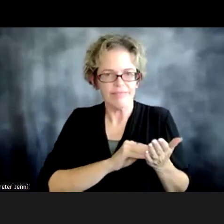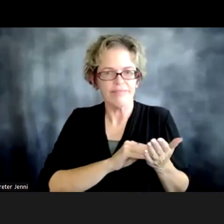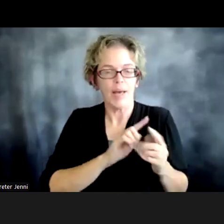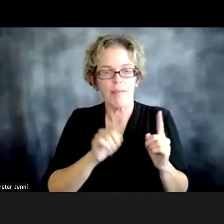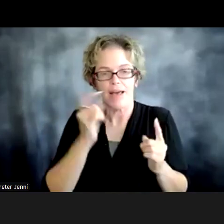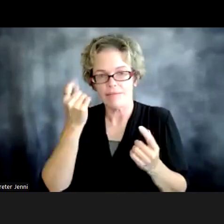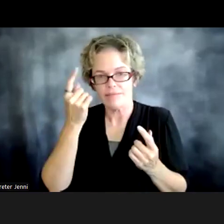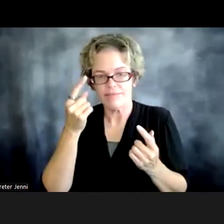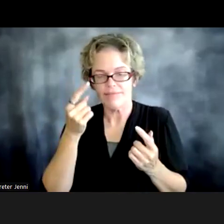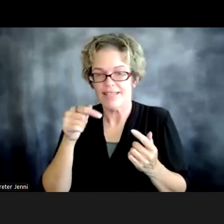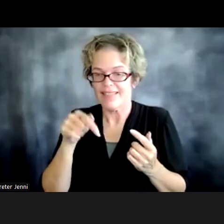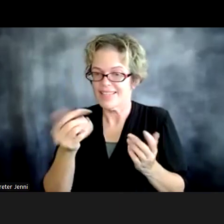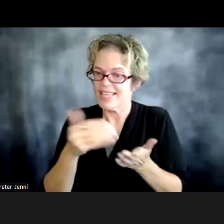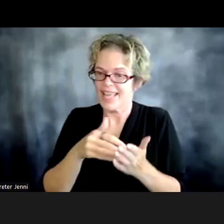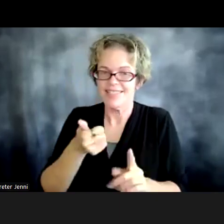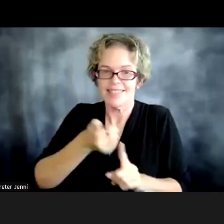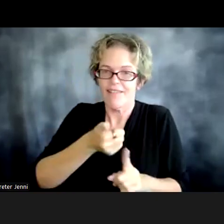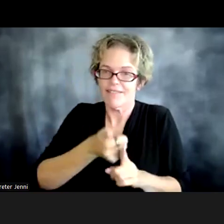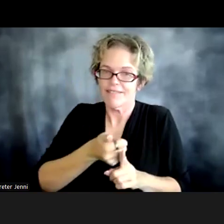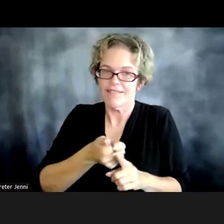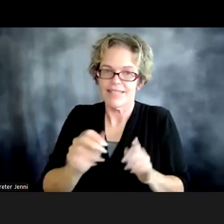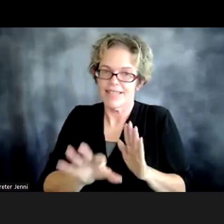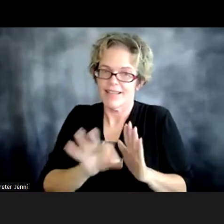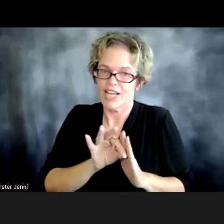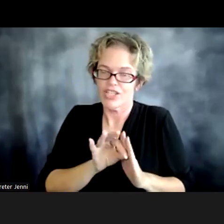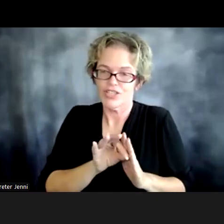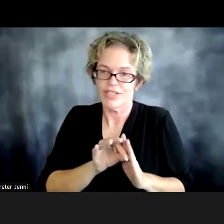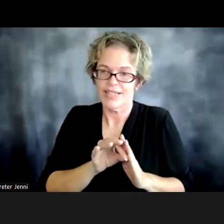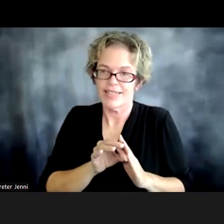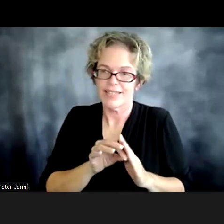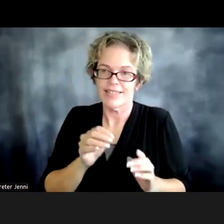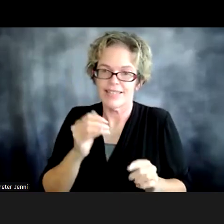again, this is self-selection. So if someone doesn't see